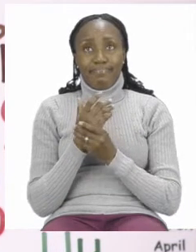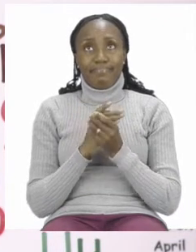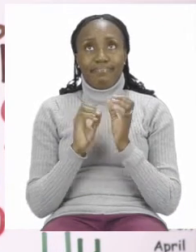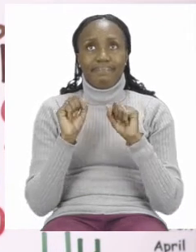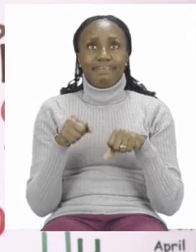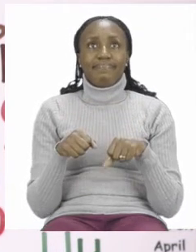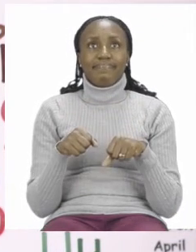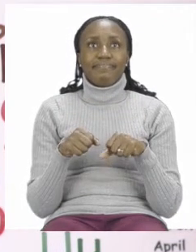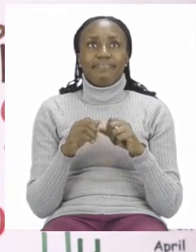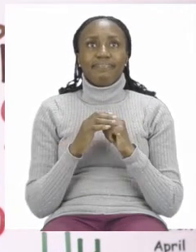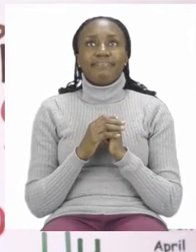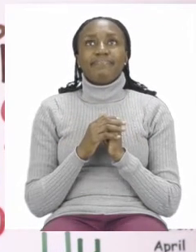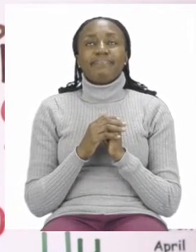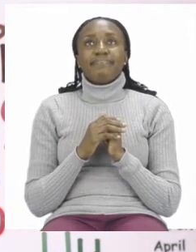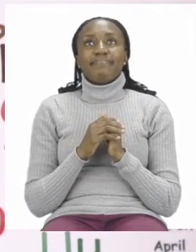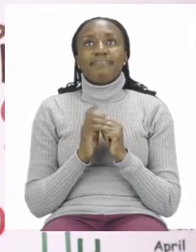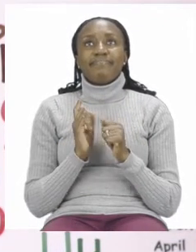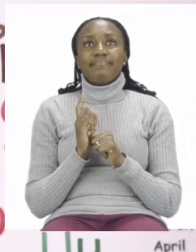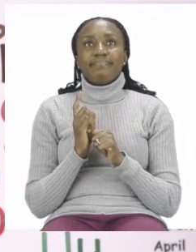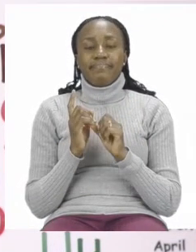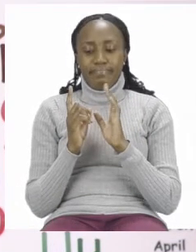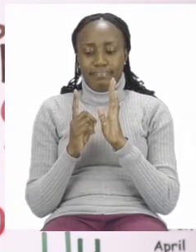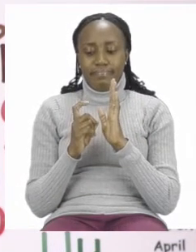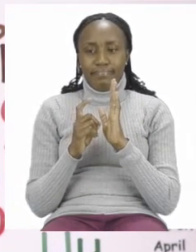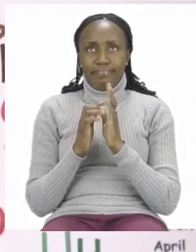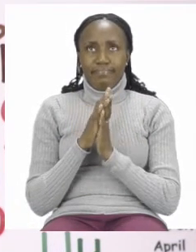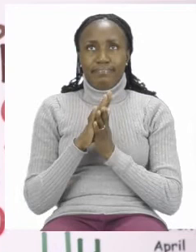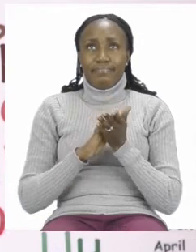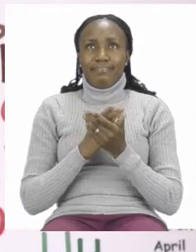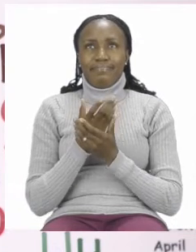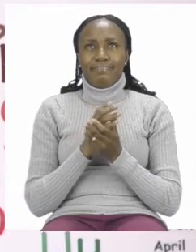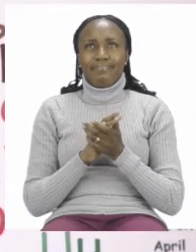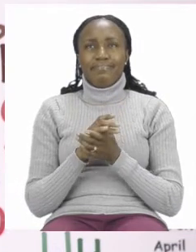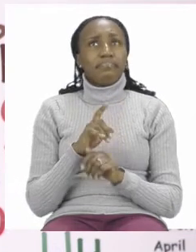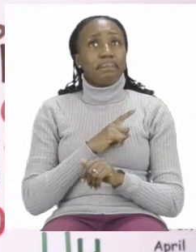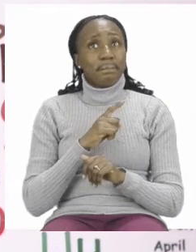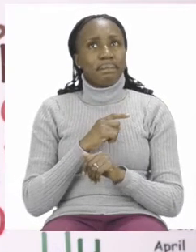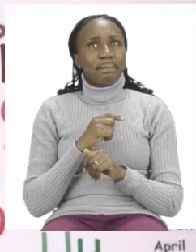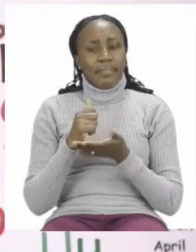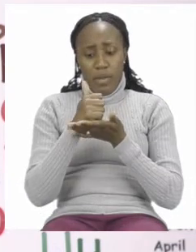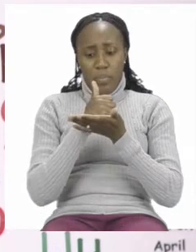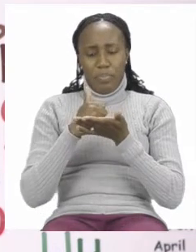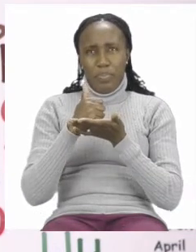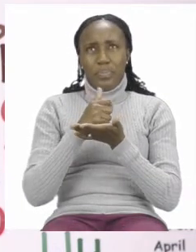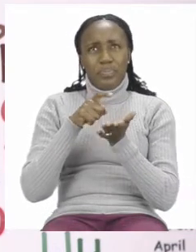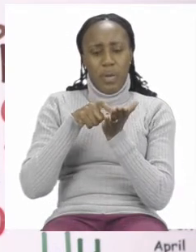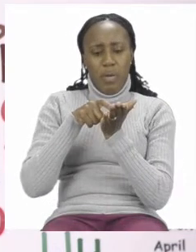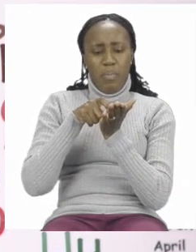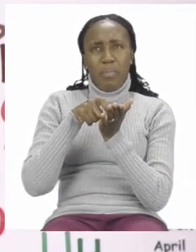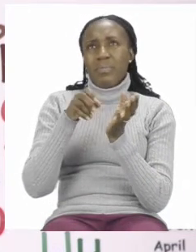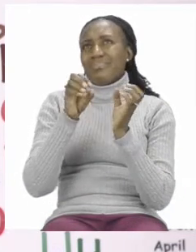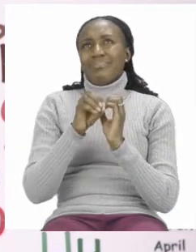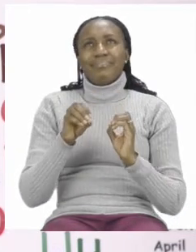sanitize. Now remember, sanitizing keeps us clean and all the germs away.